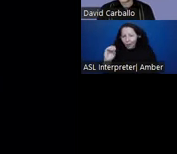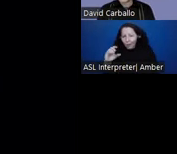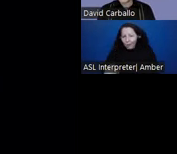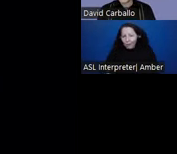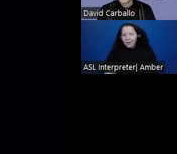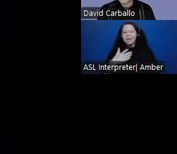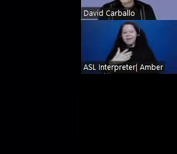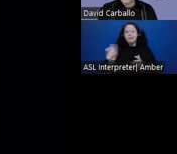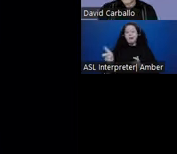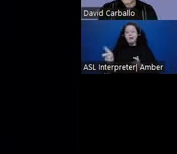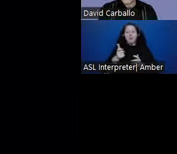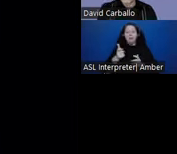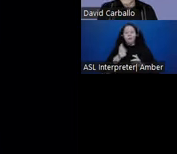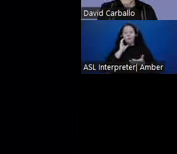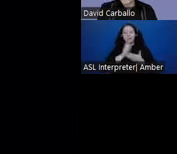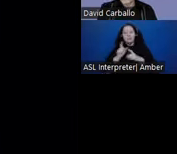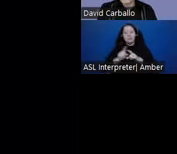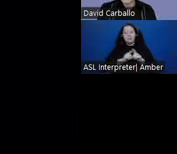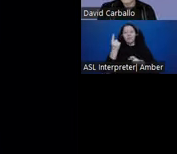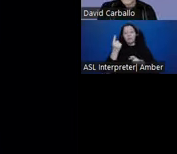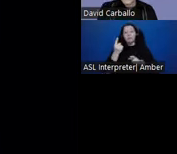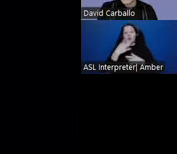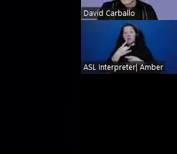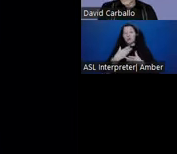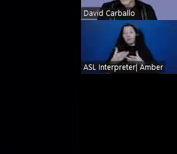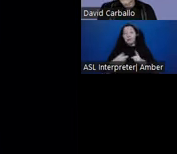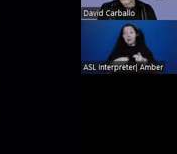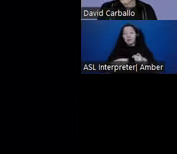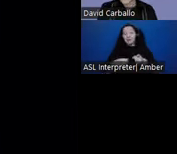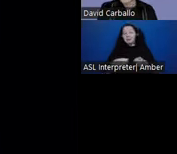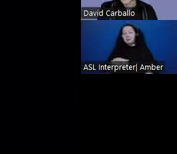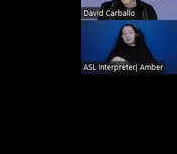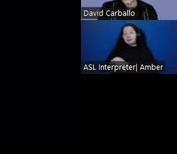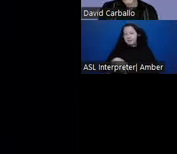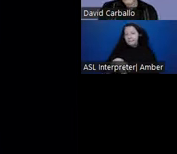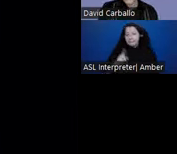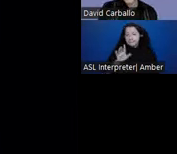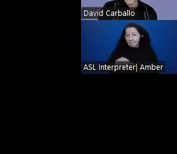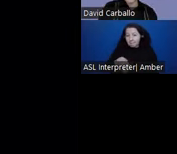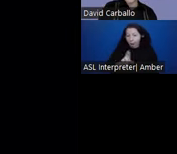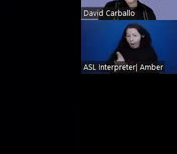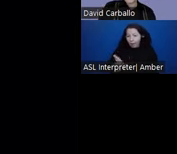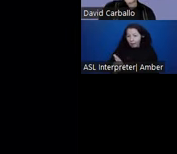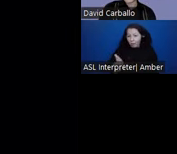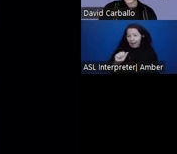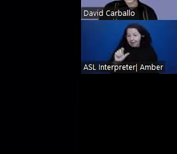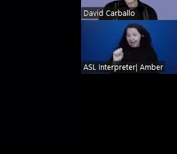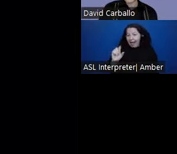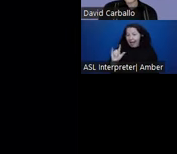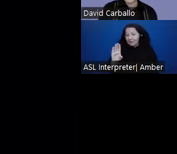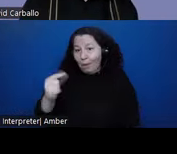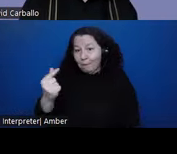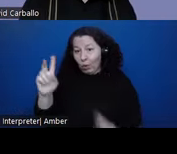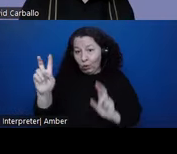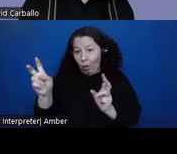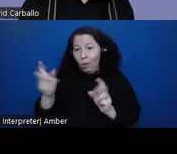images. One of the interesting things that Asselberg's over here, this bottom right quote that you have, she's an art